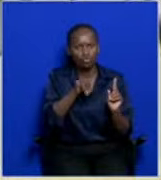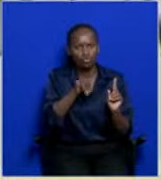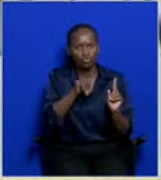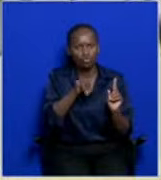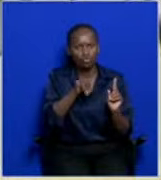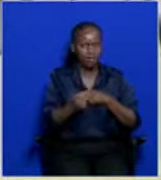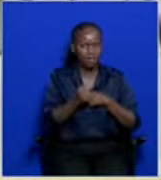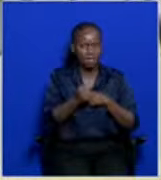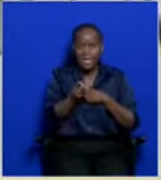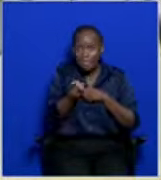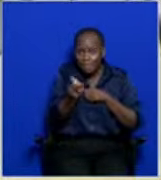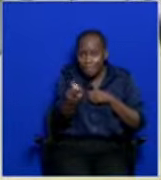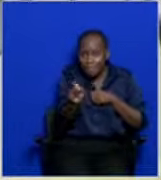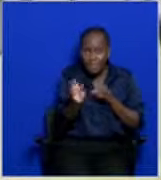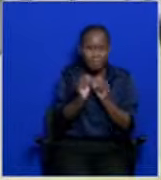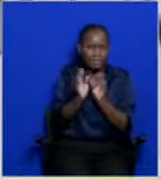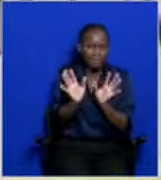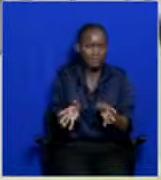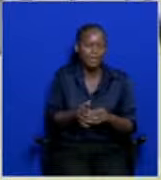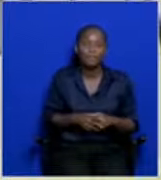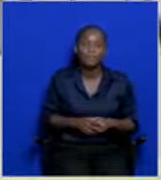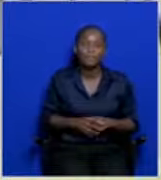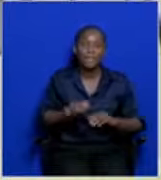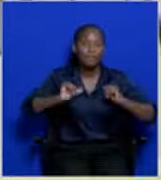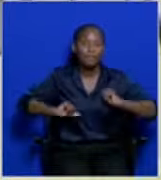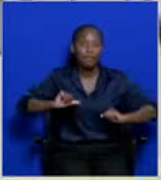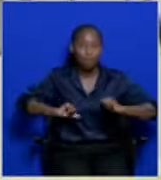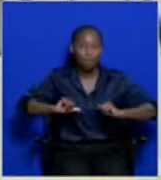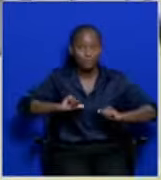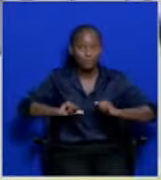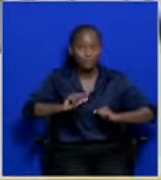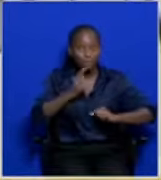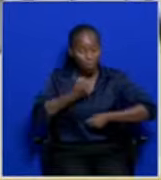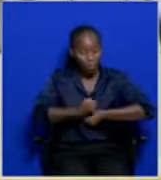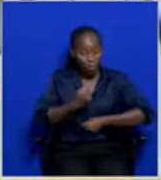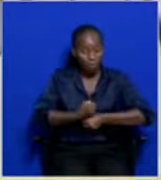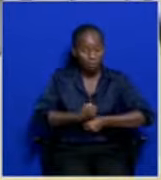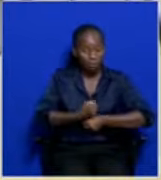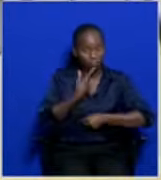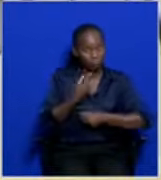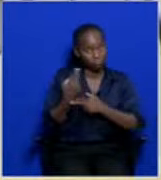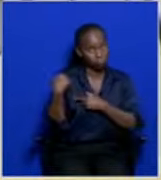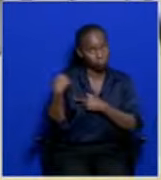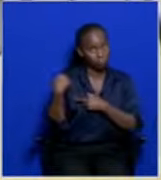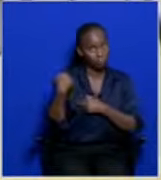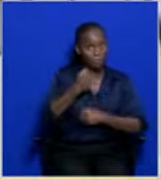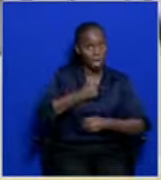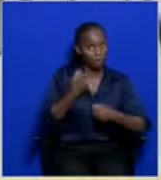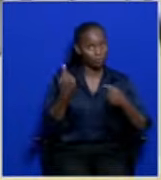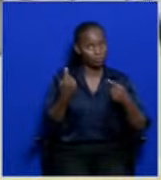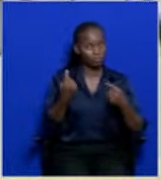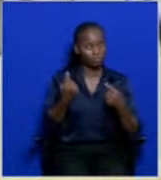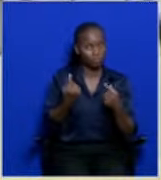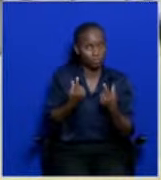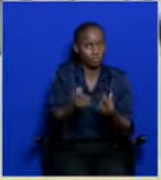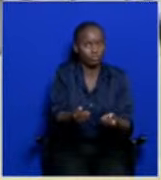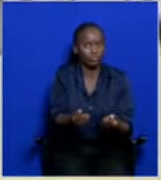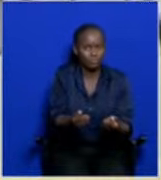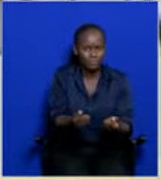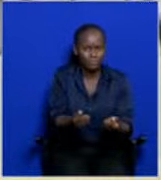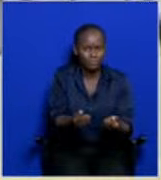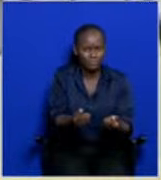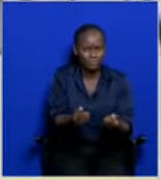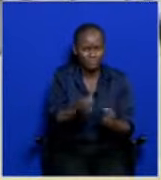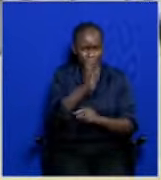During my performance of my duties, there is no where I met